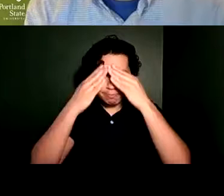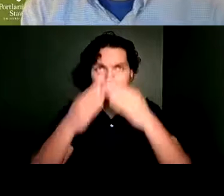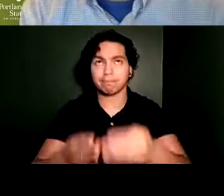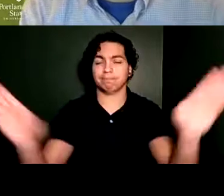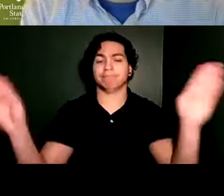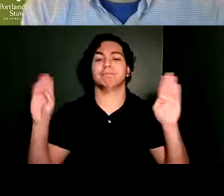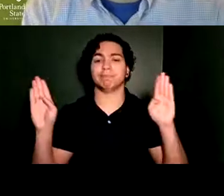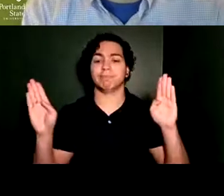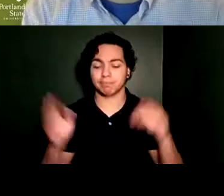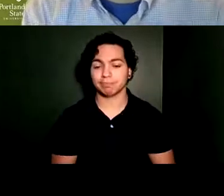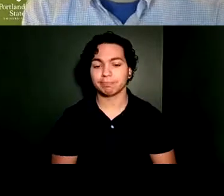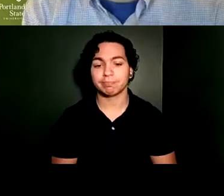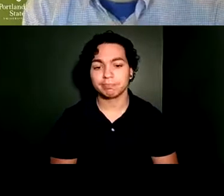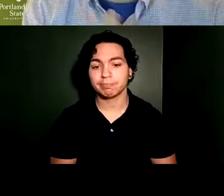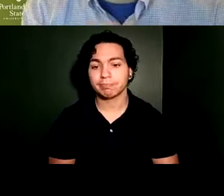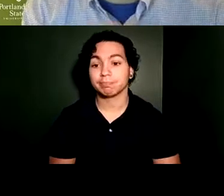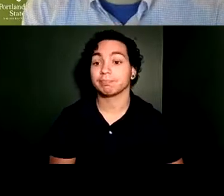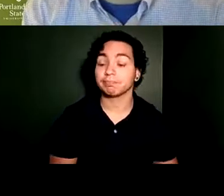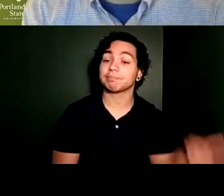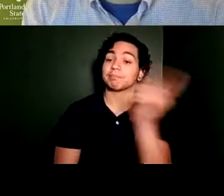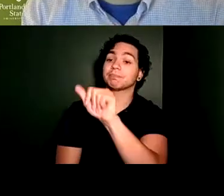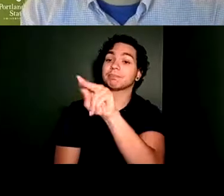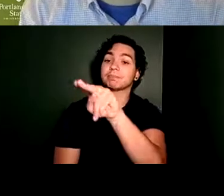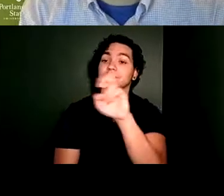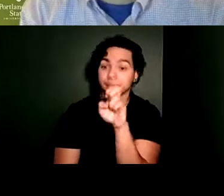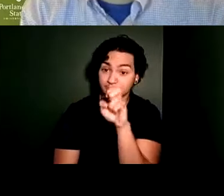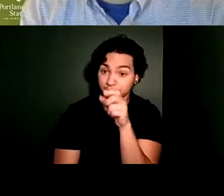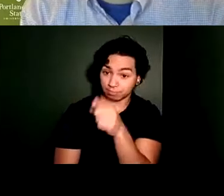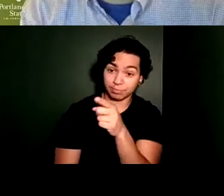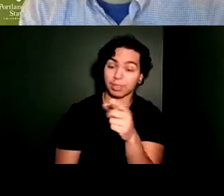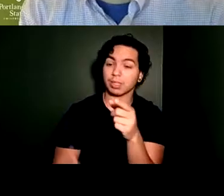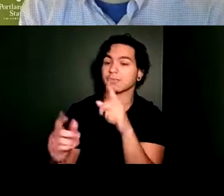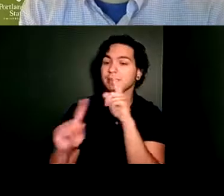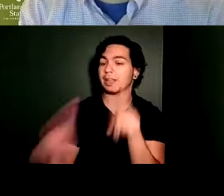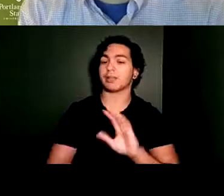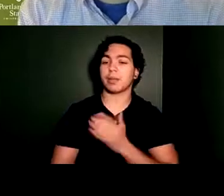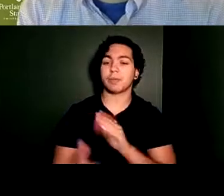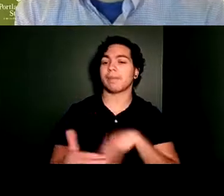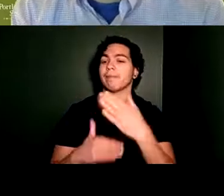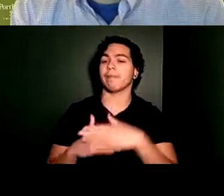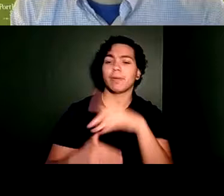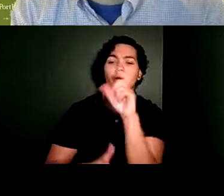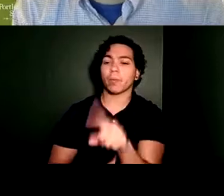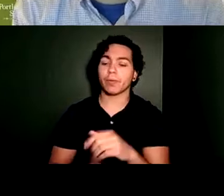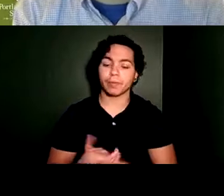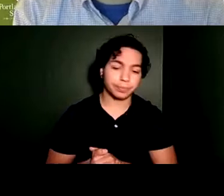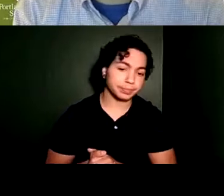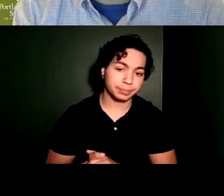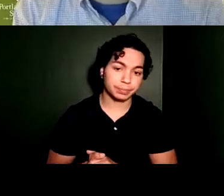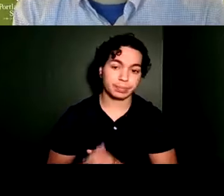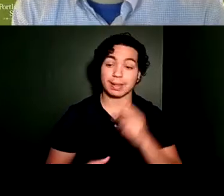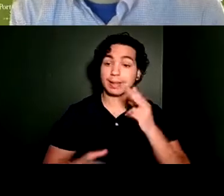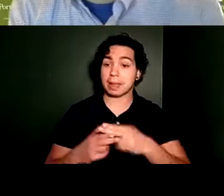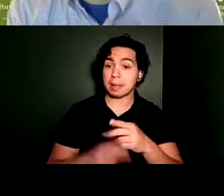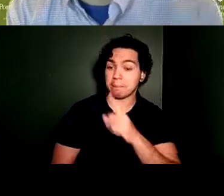great. Anne, I'm gonna have you kick off this next question. It's from Anonymous.